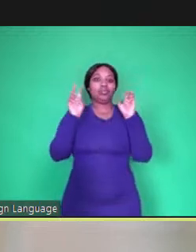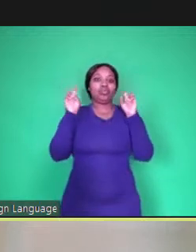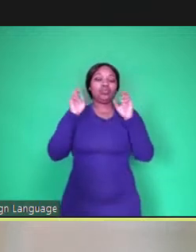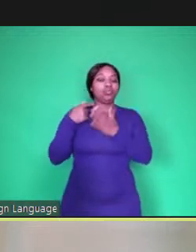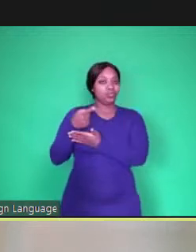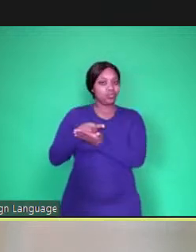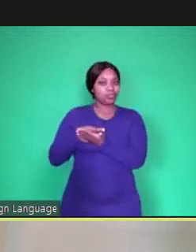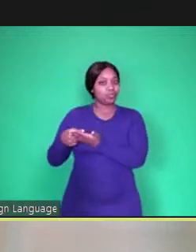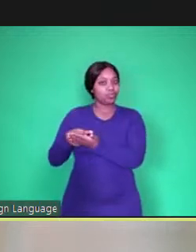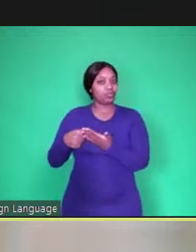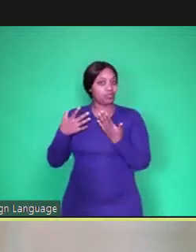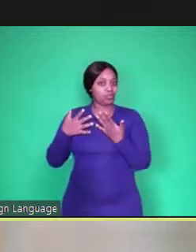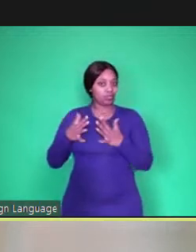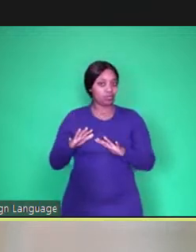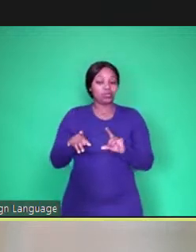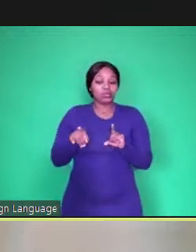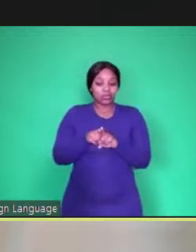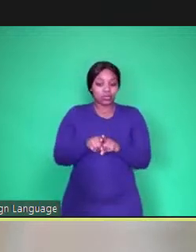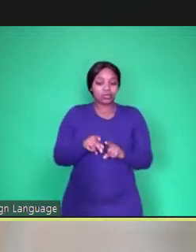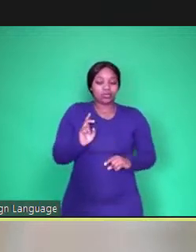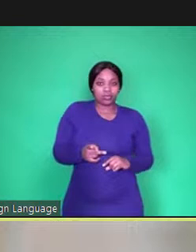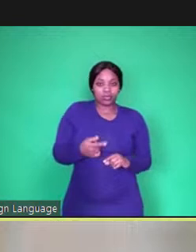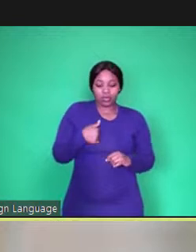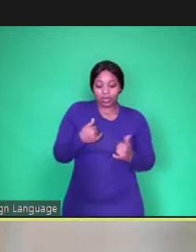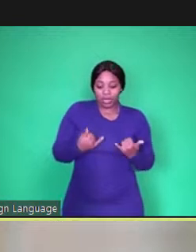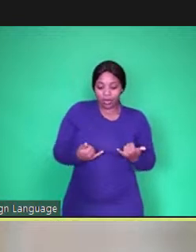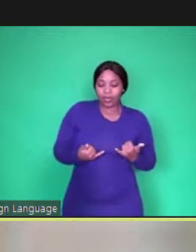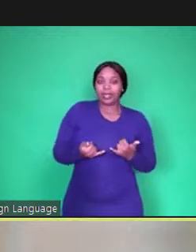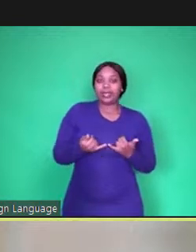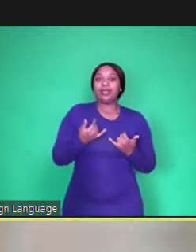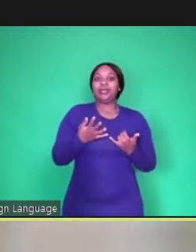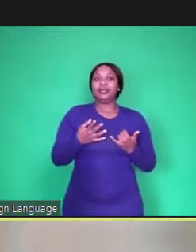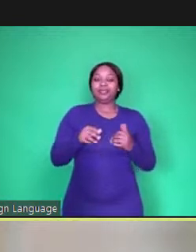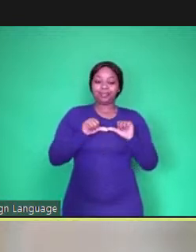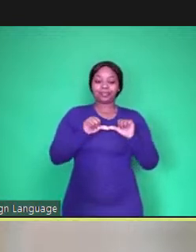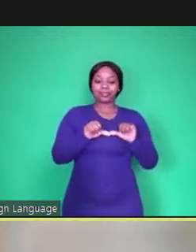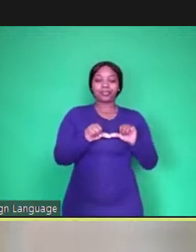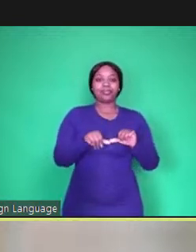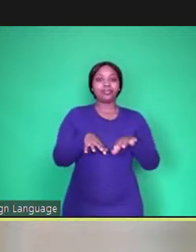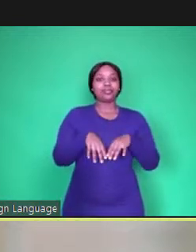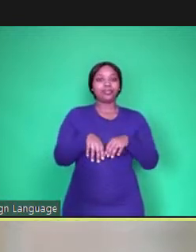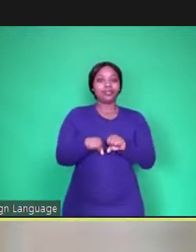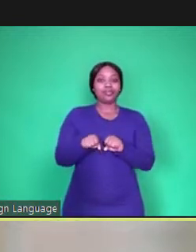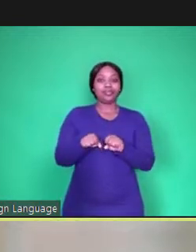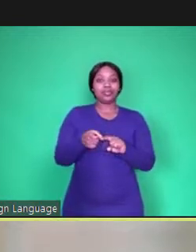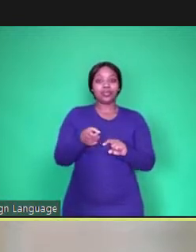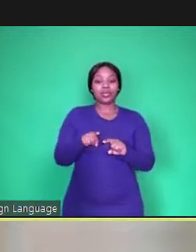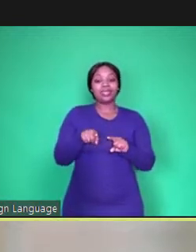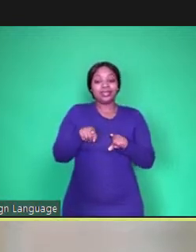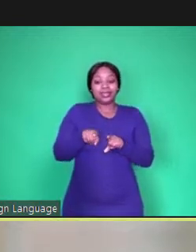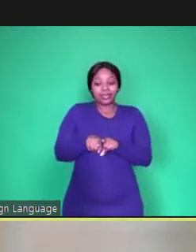on the same, and again, today again, Professor Mark Collinson also touched on the same point about internal migration